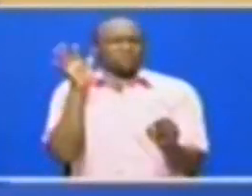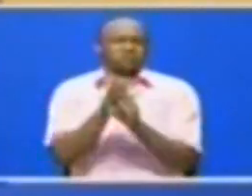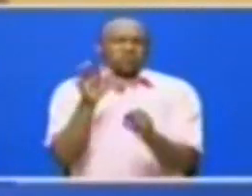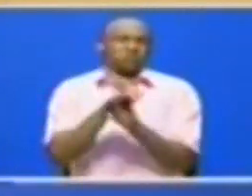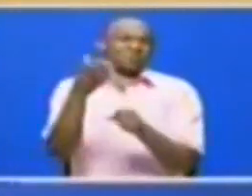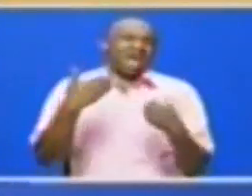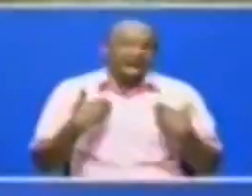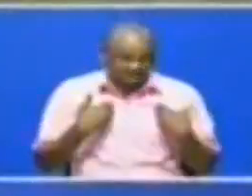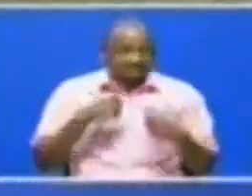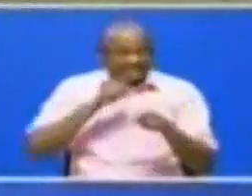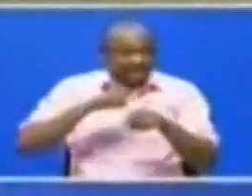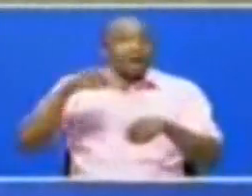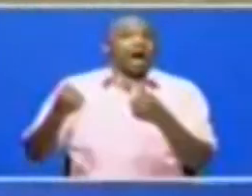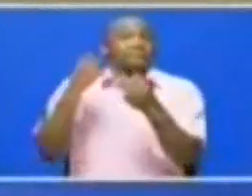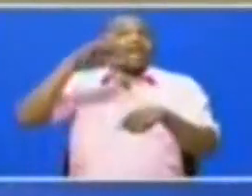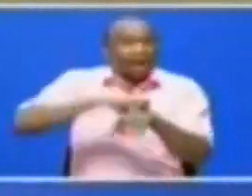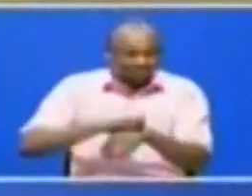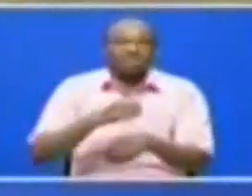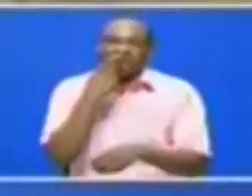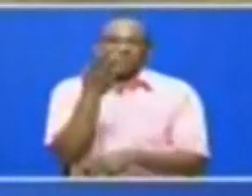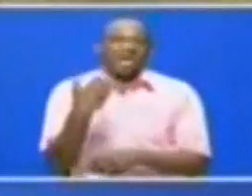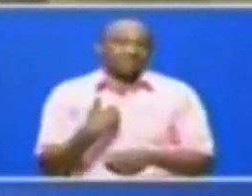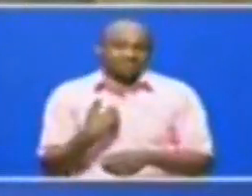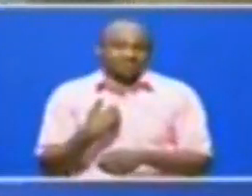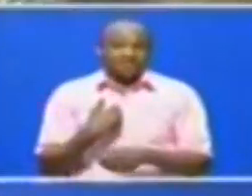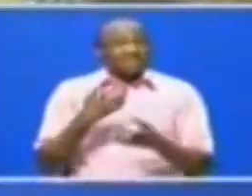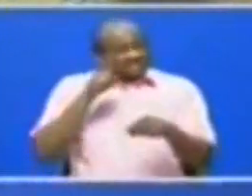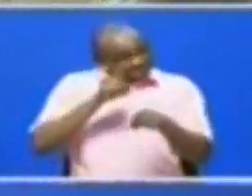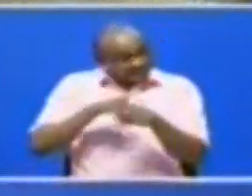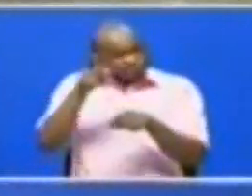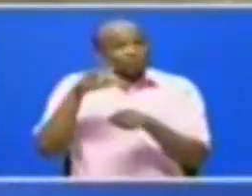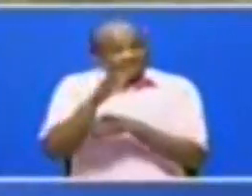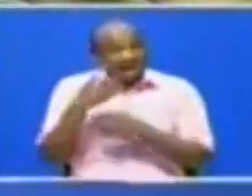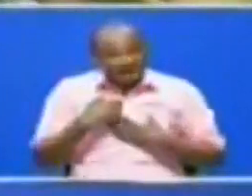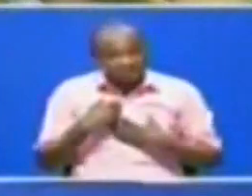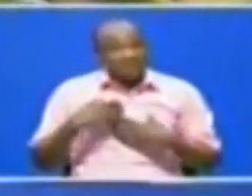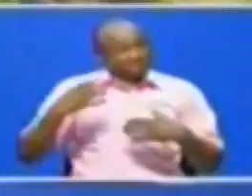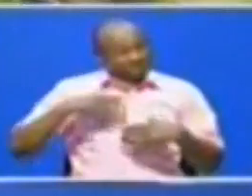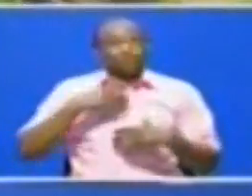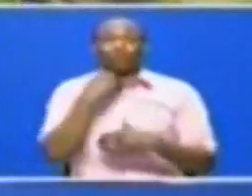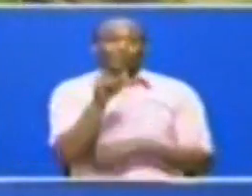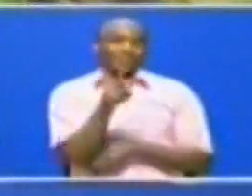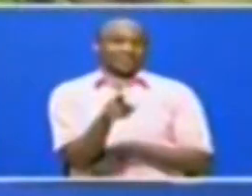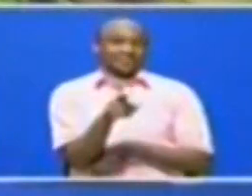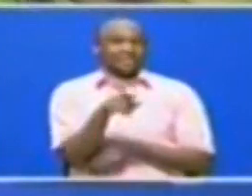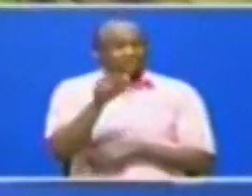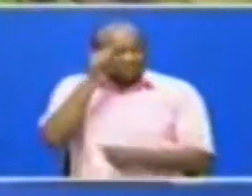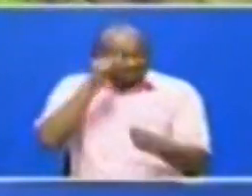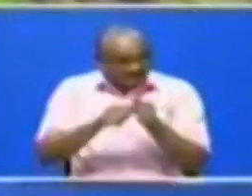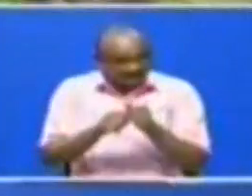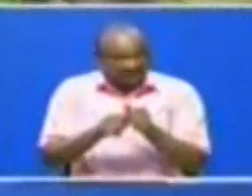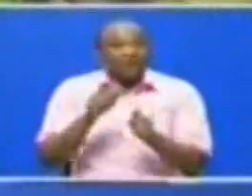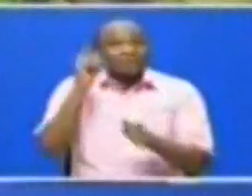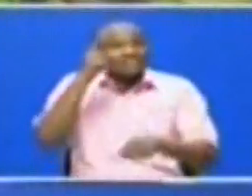the park just in case of any accident. Walking around snakes may not be your conventional job choice, and he remembers how tough his